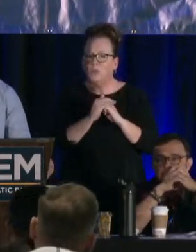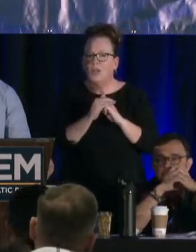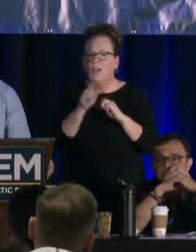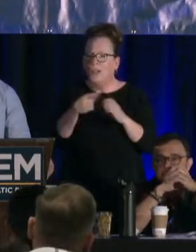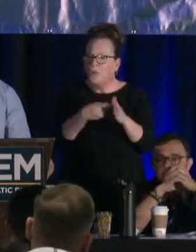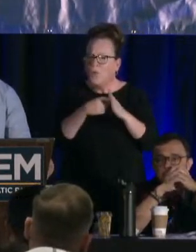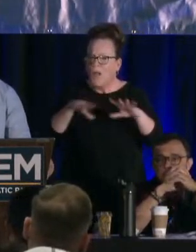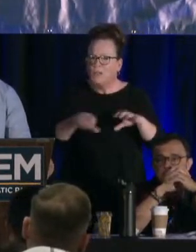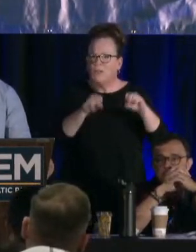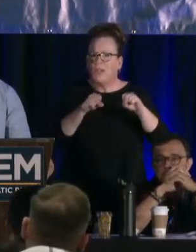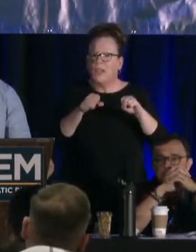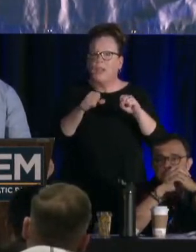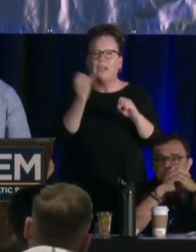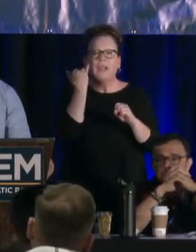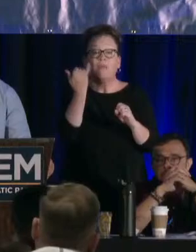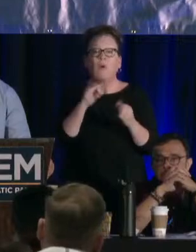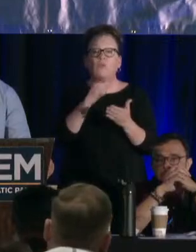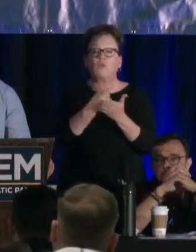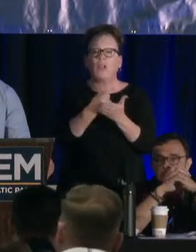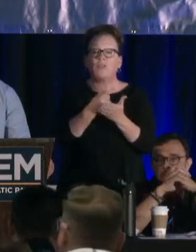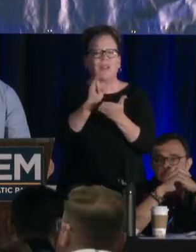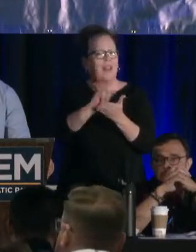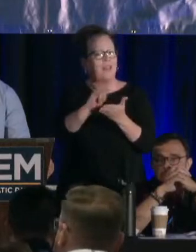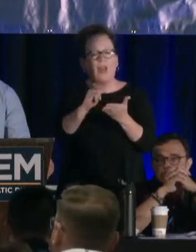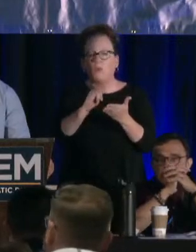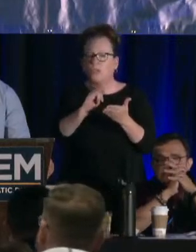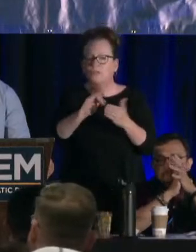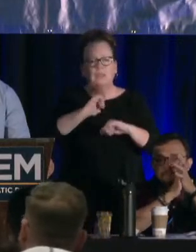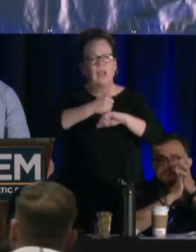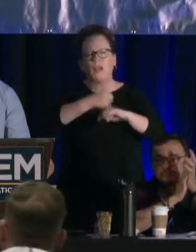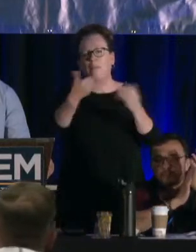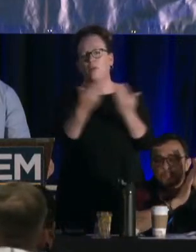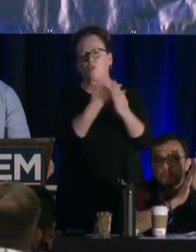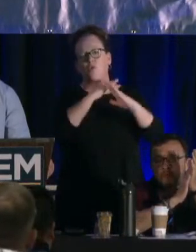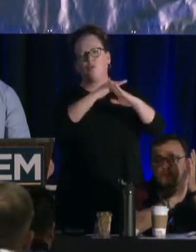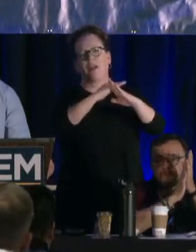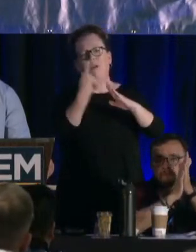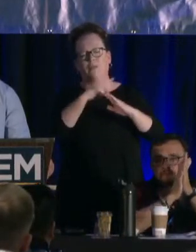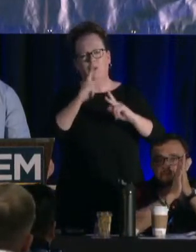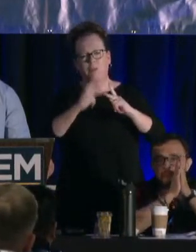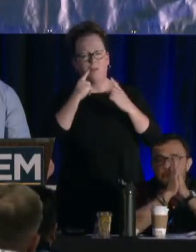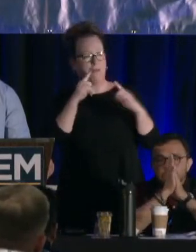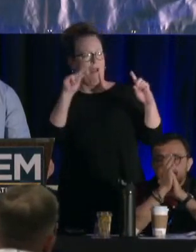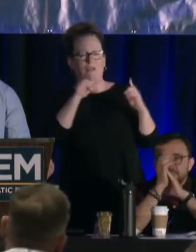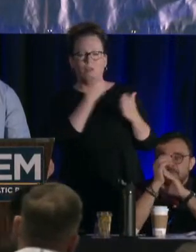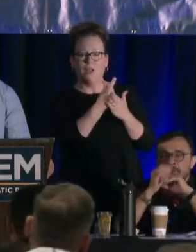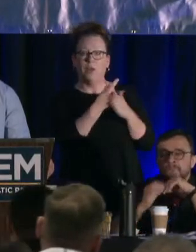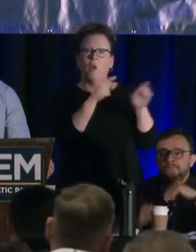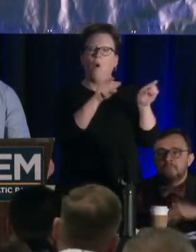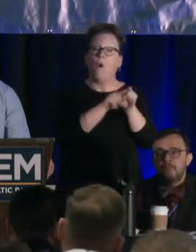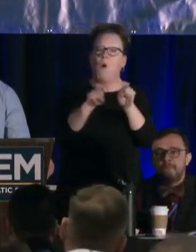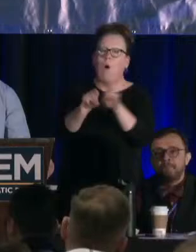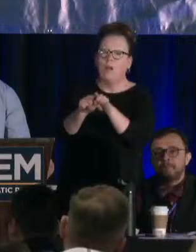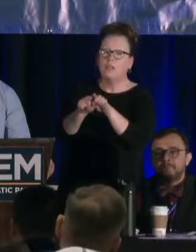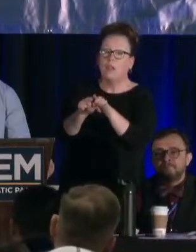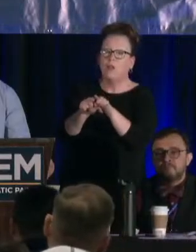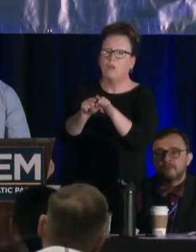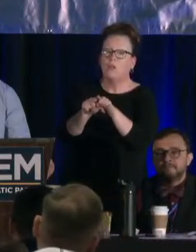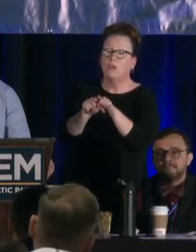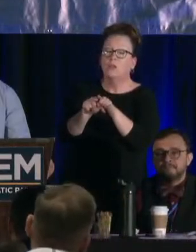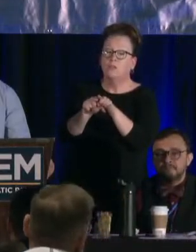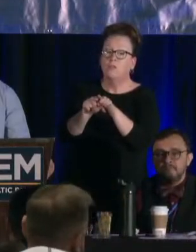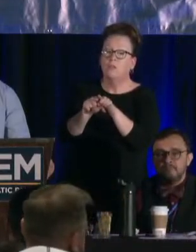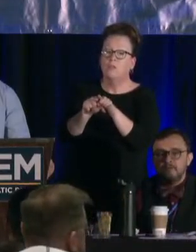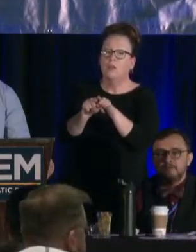to graduate from high school would create just another inequitable barrier to success for our students. And also, bureaucratically, it must be A through